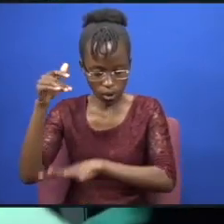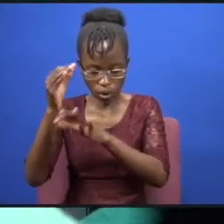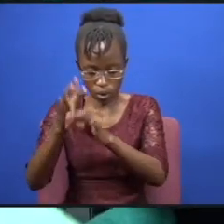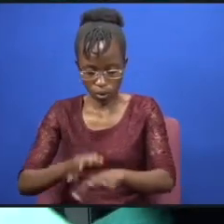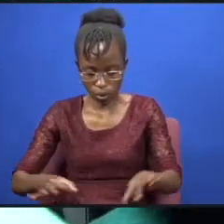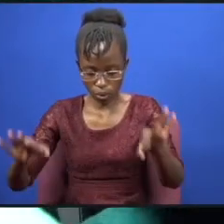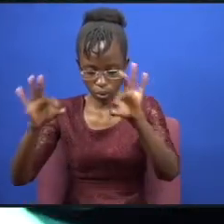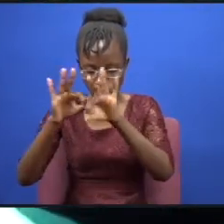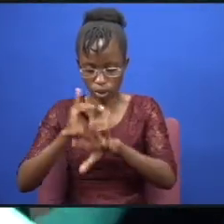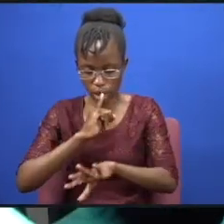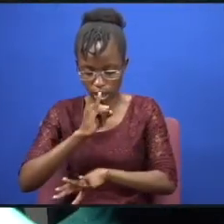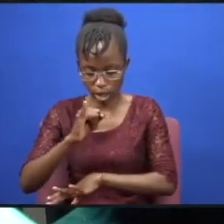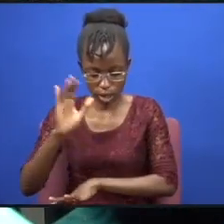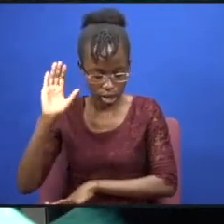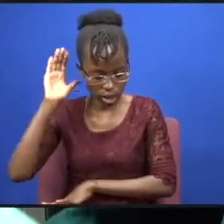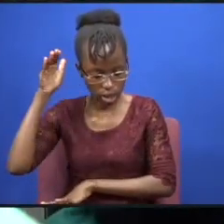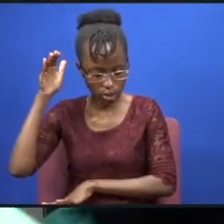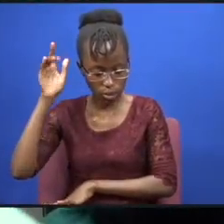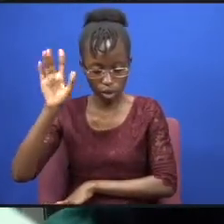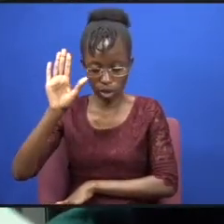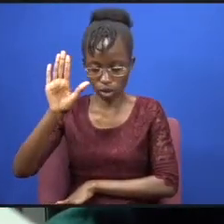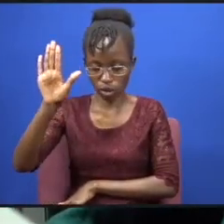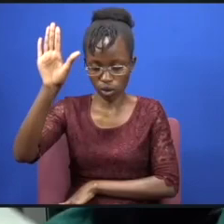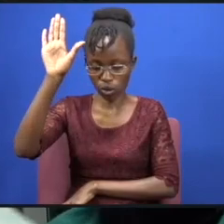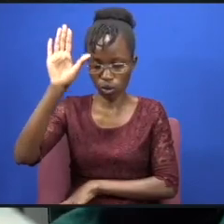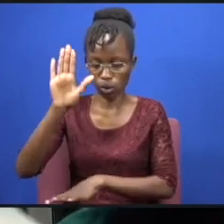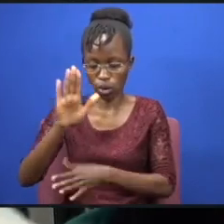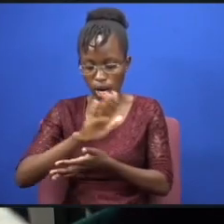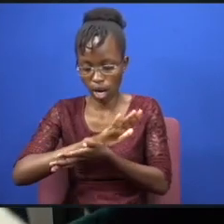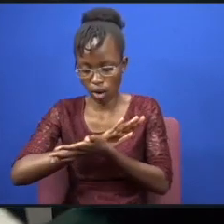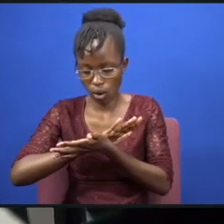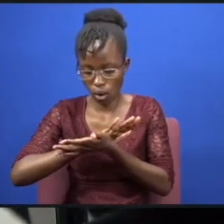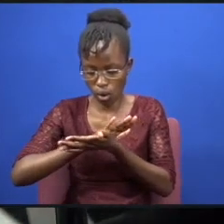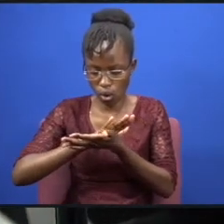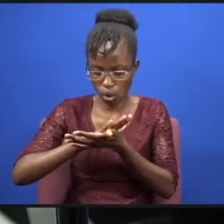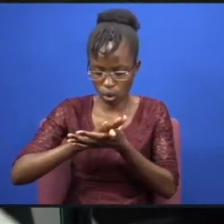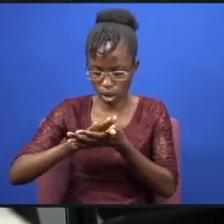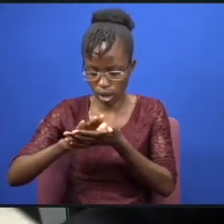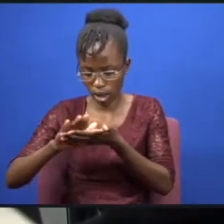Worthy is the Lamb. You are holy. You are holy.